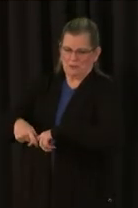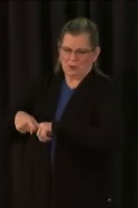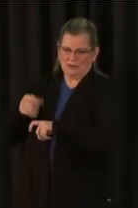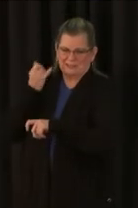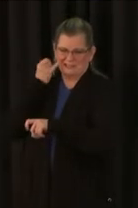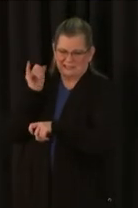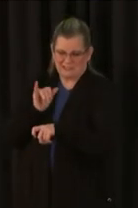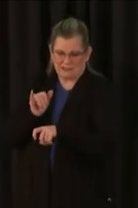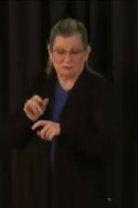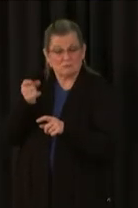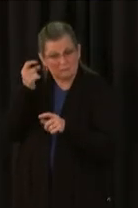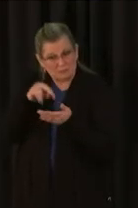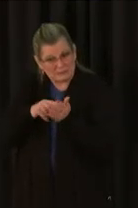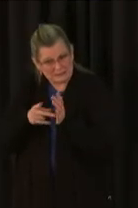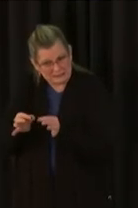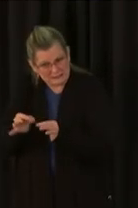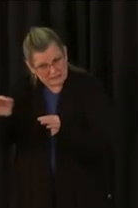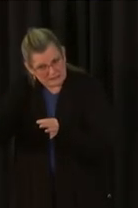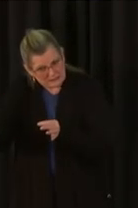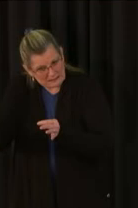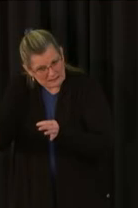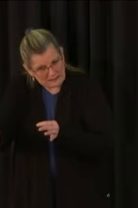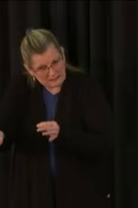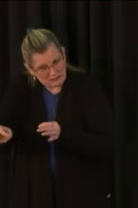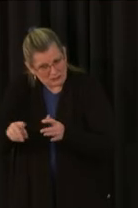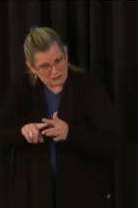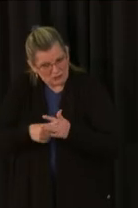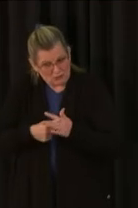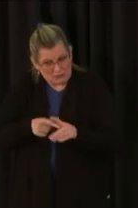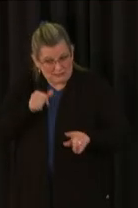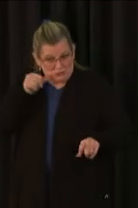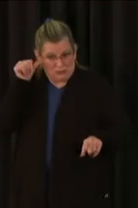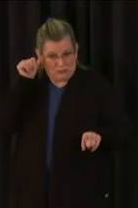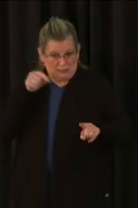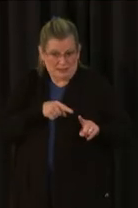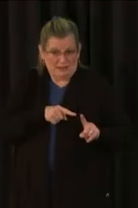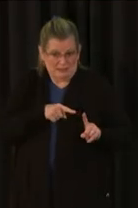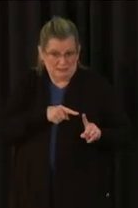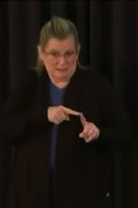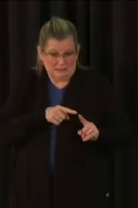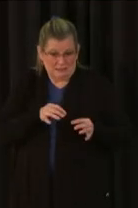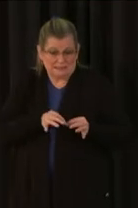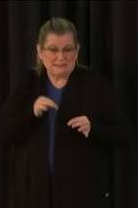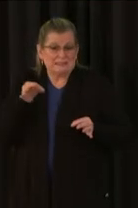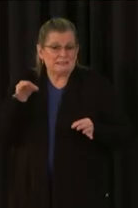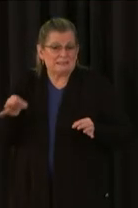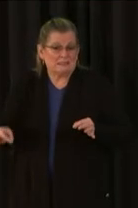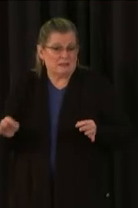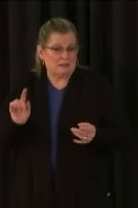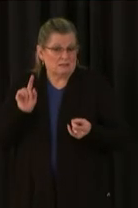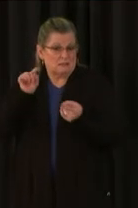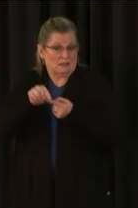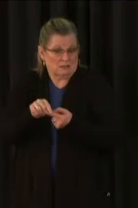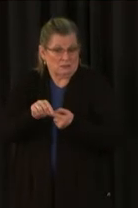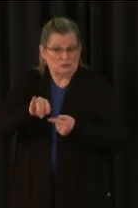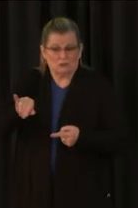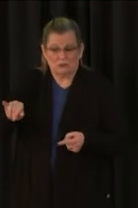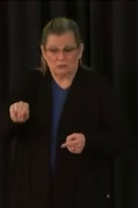that is in effect, it went into effect yesterday until January